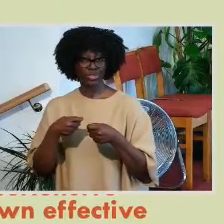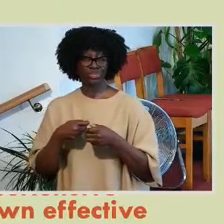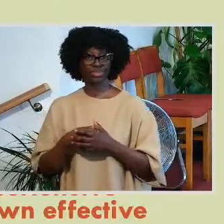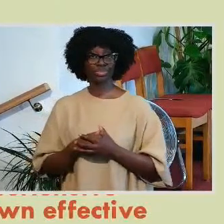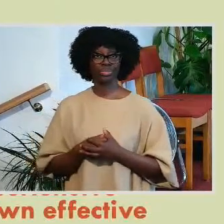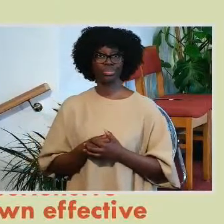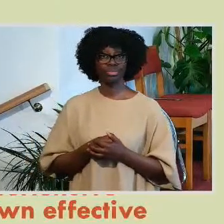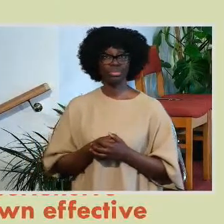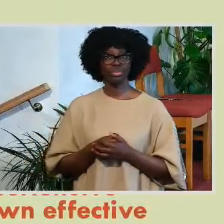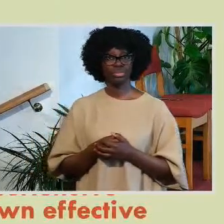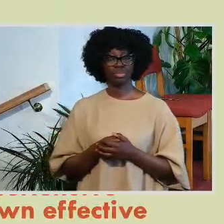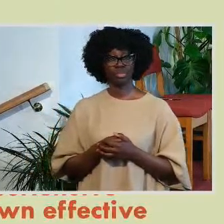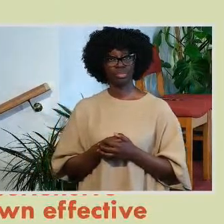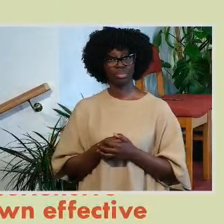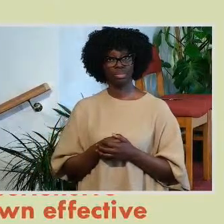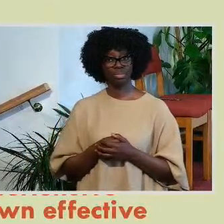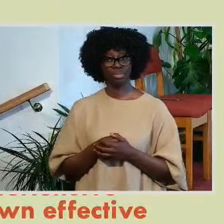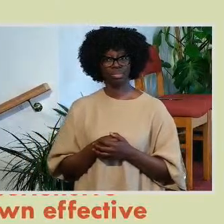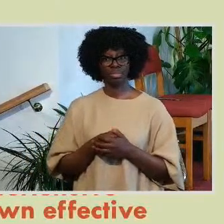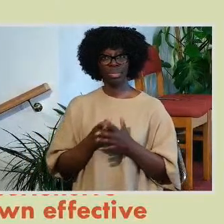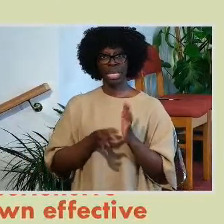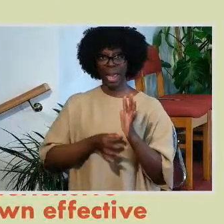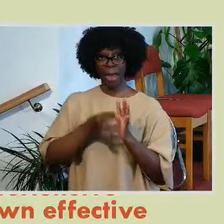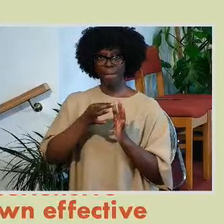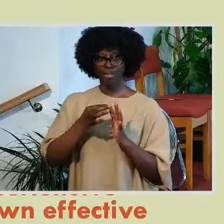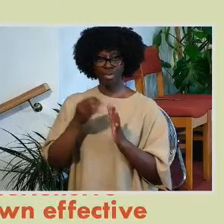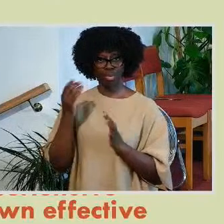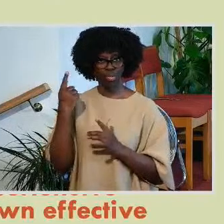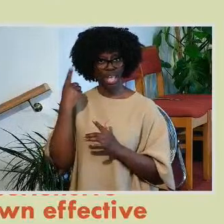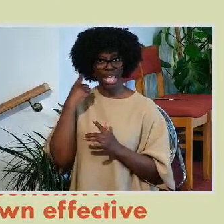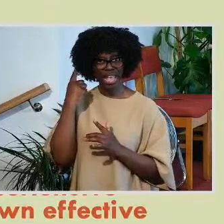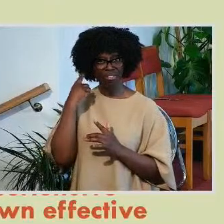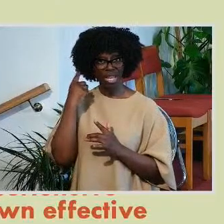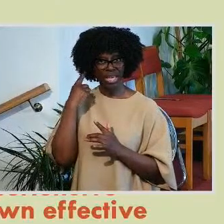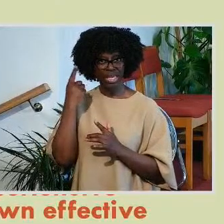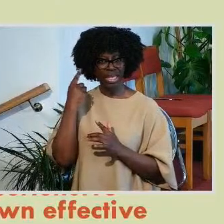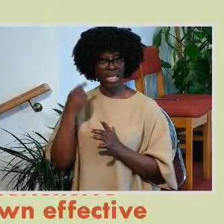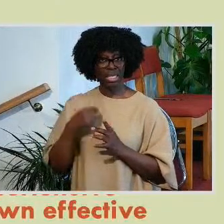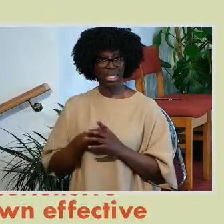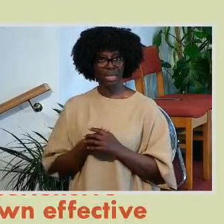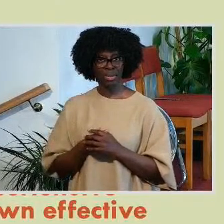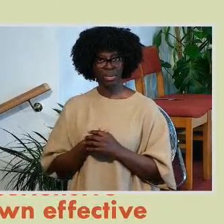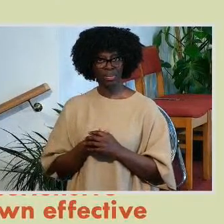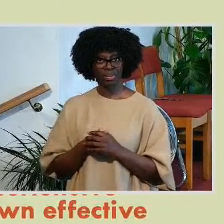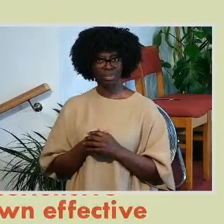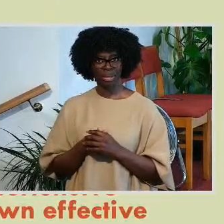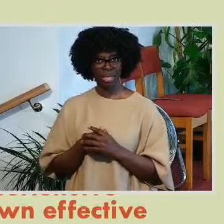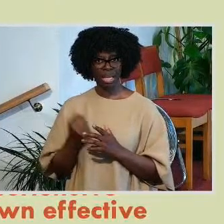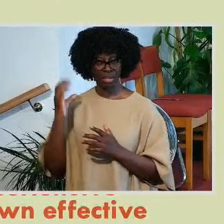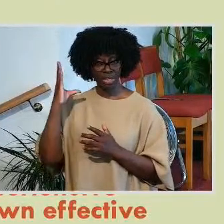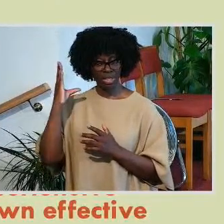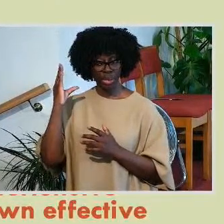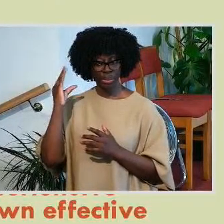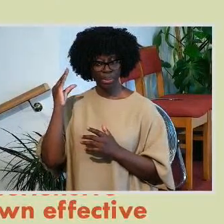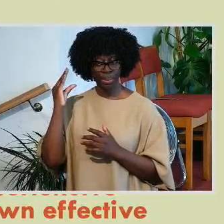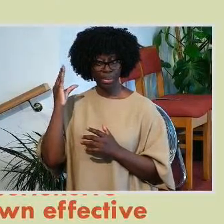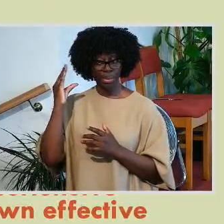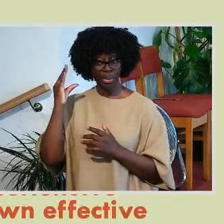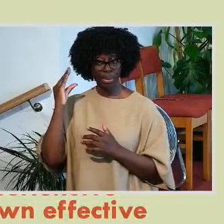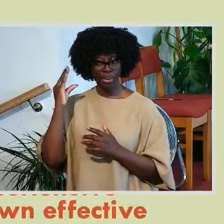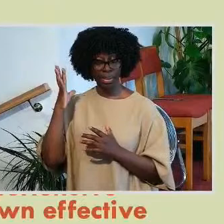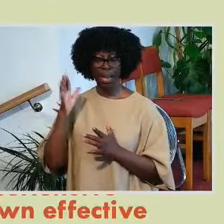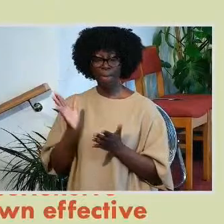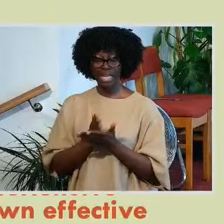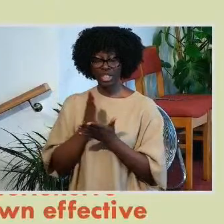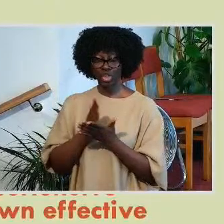that. Improve your hearing. If you've got hearing impairment, make sure you get whatever help you